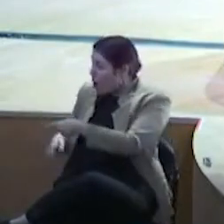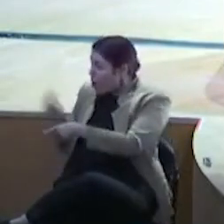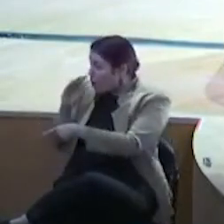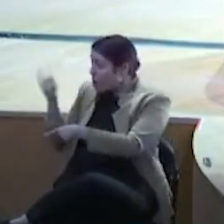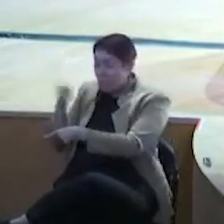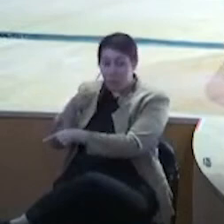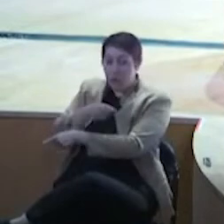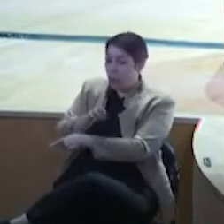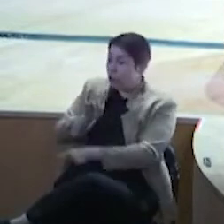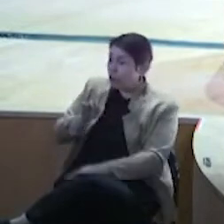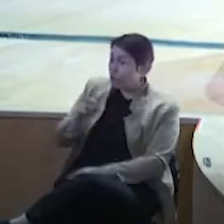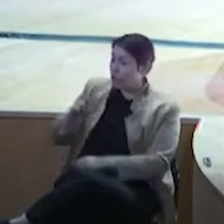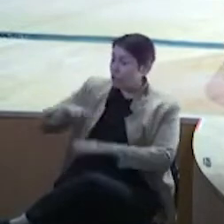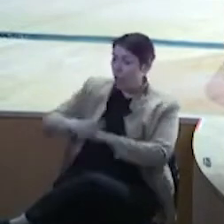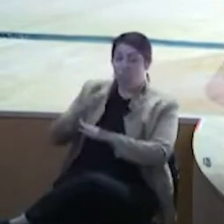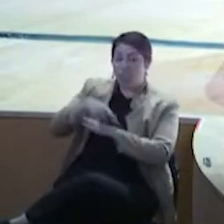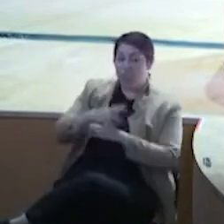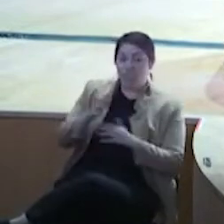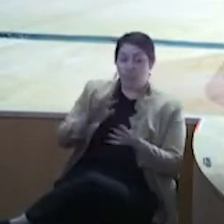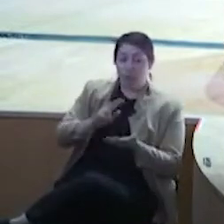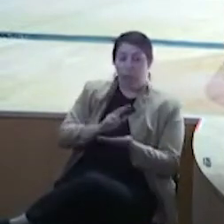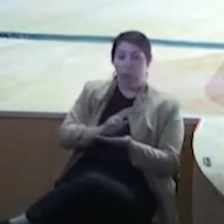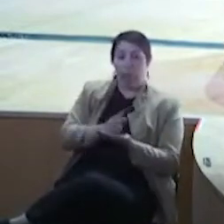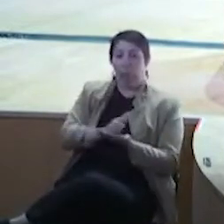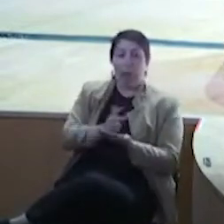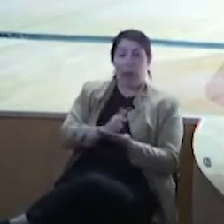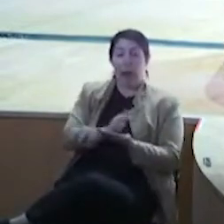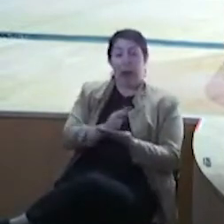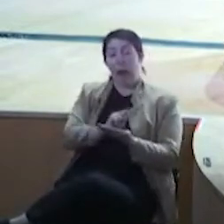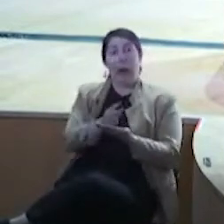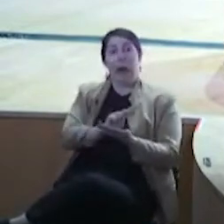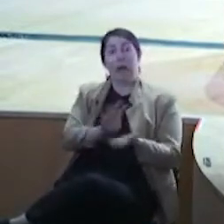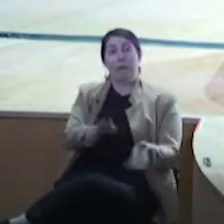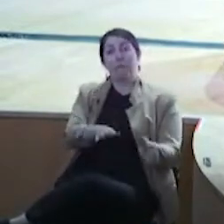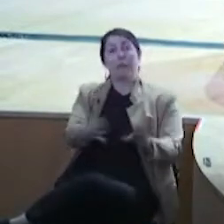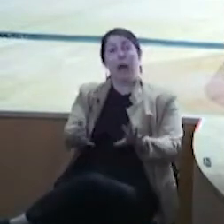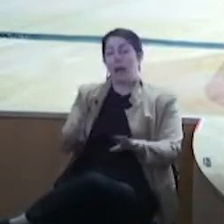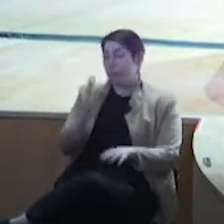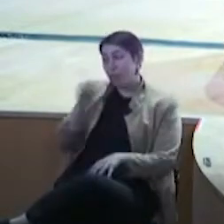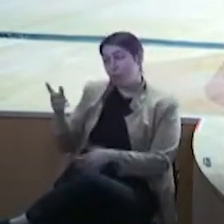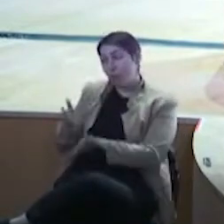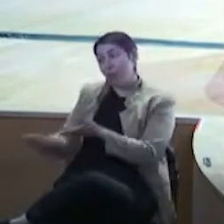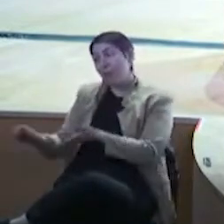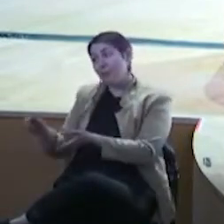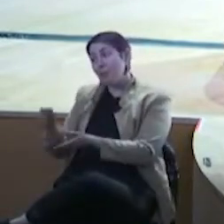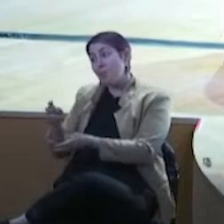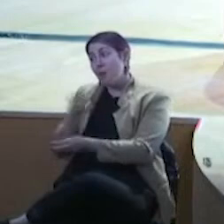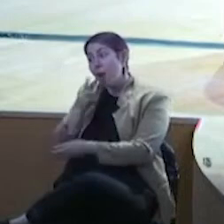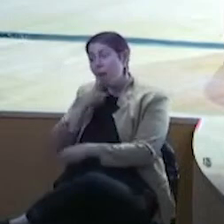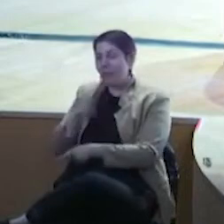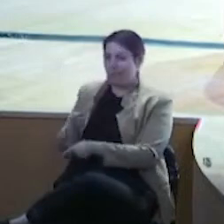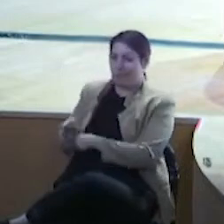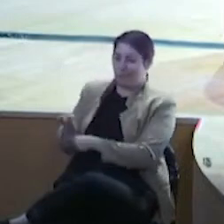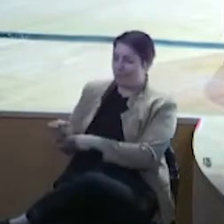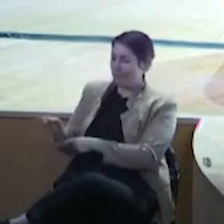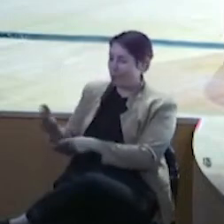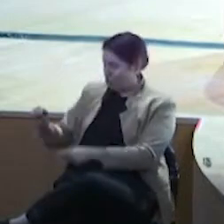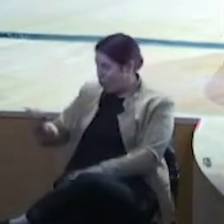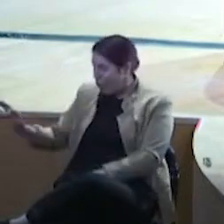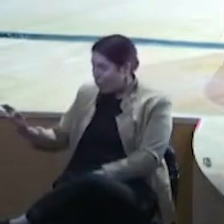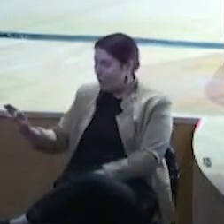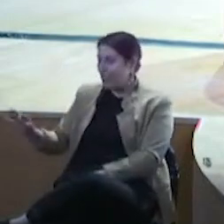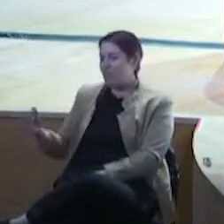A dolphin is probably flopping around on a shore somewhere because you've wasted all this water. Turn it off. And I think about